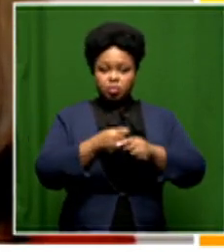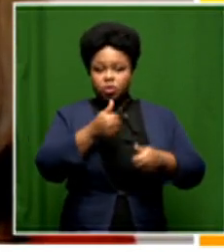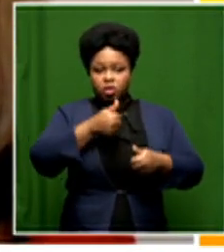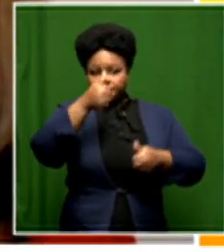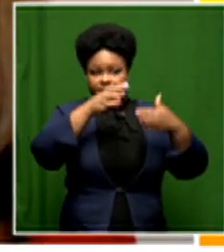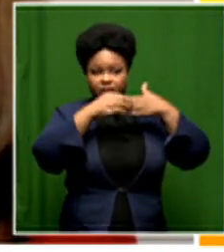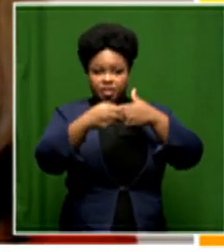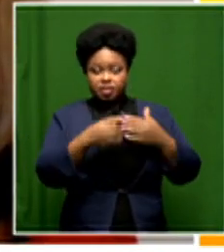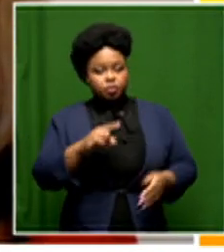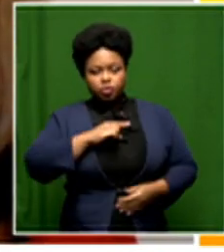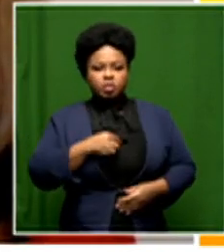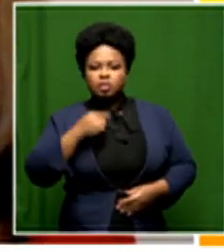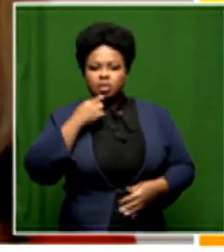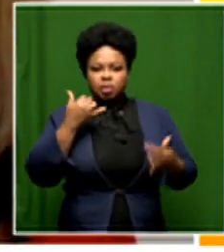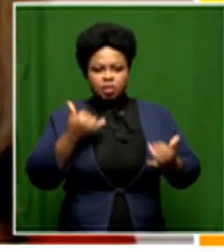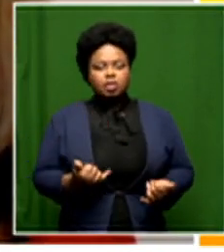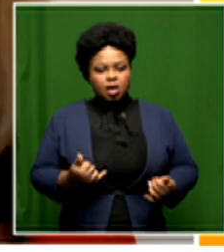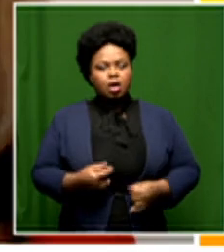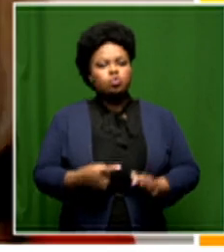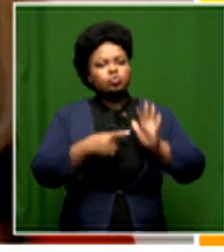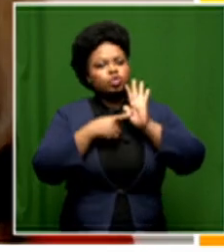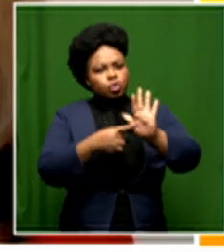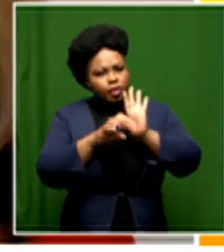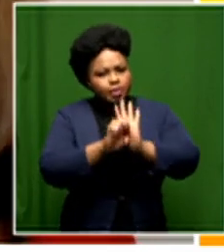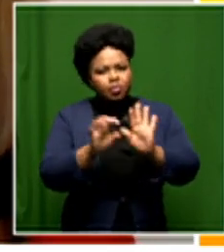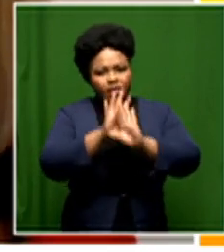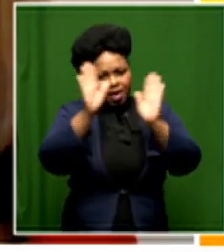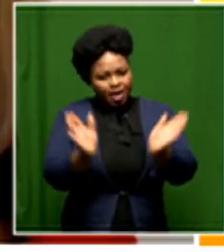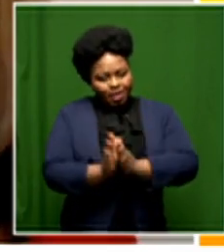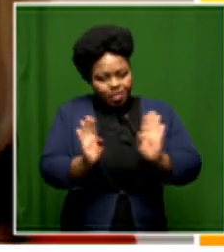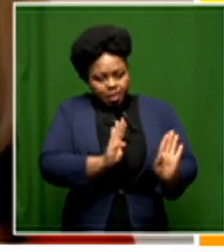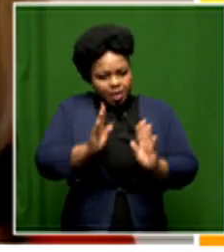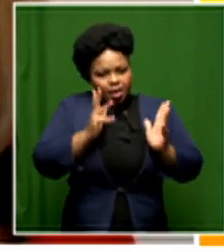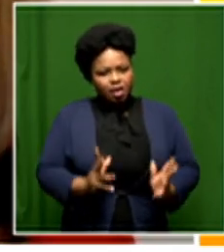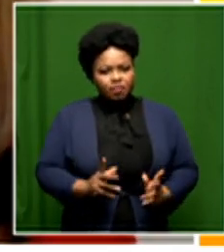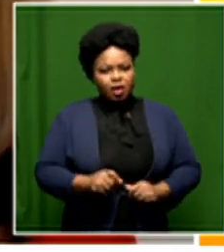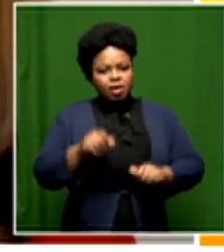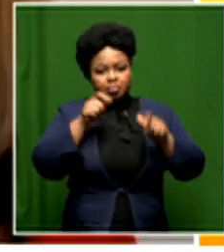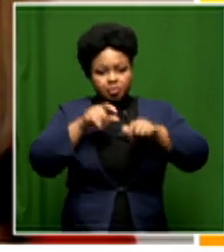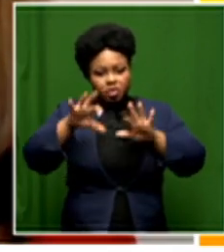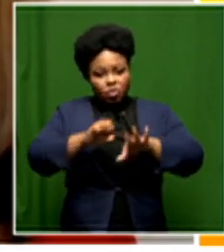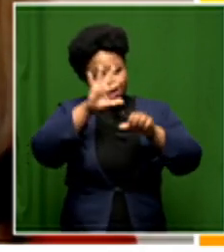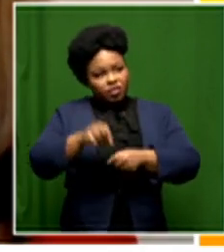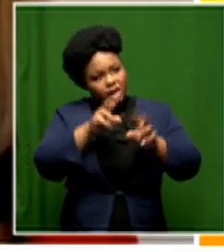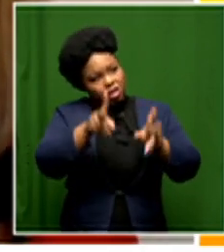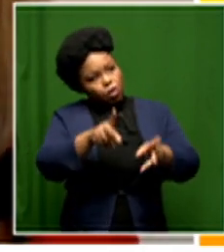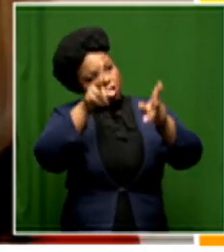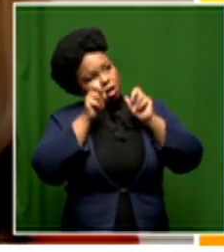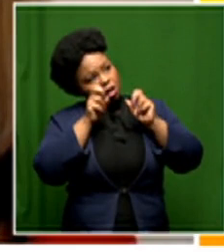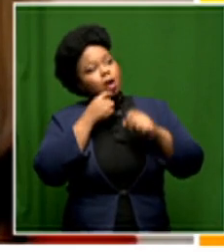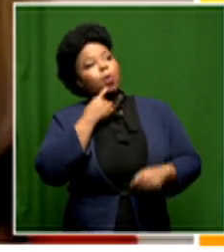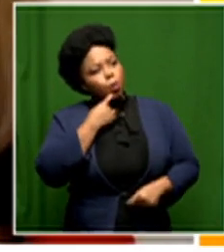talking to the fact that they setting an example in what they do. And, South Africans are watching. They